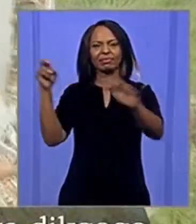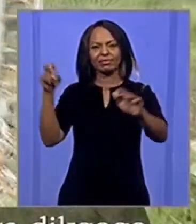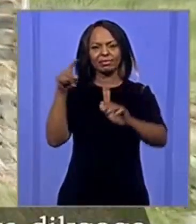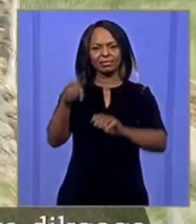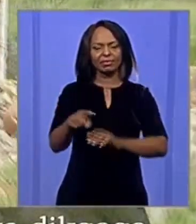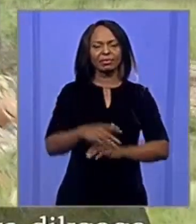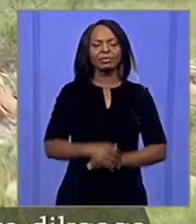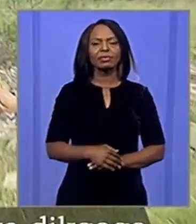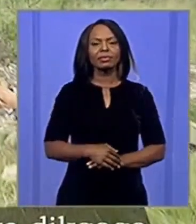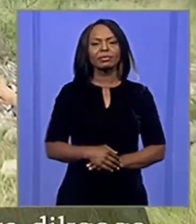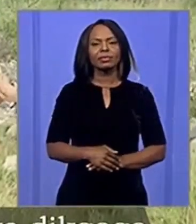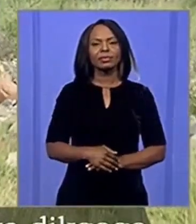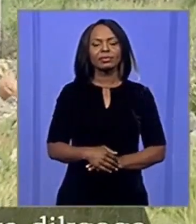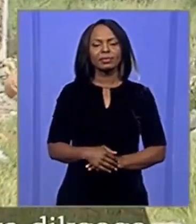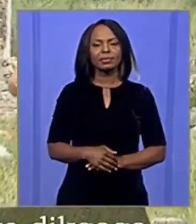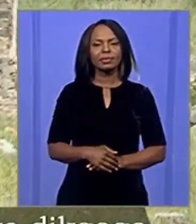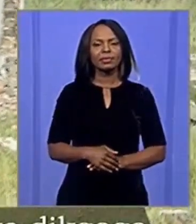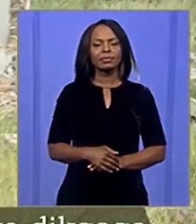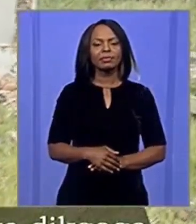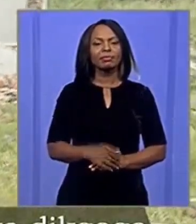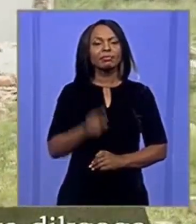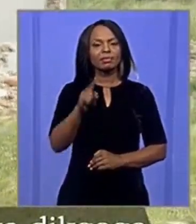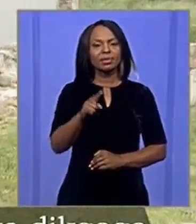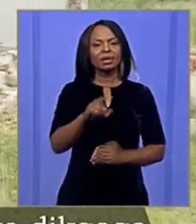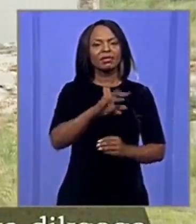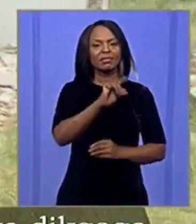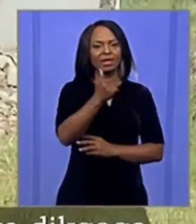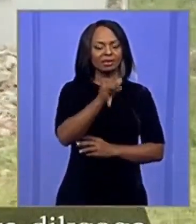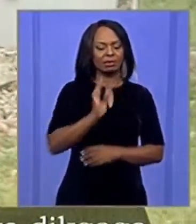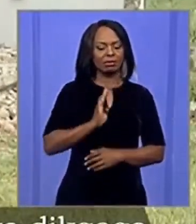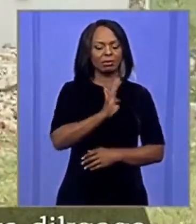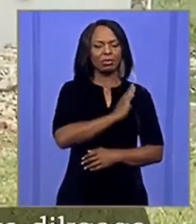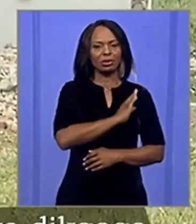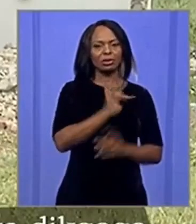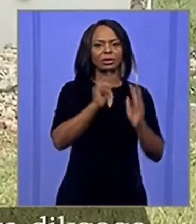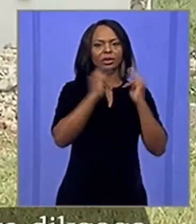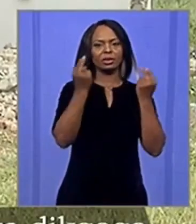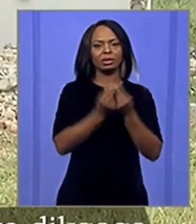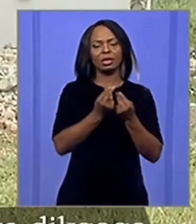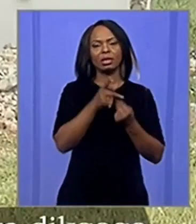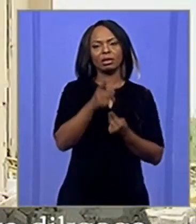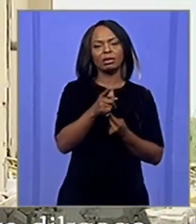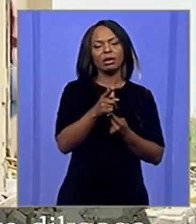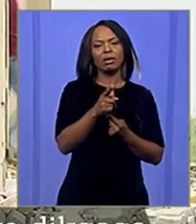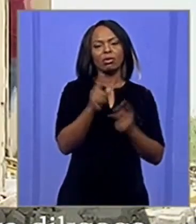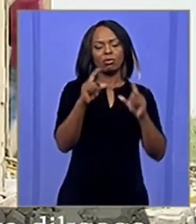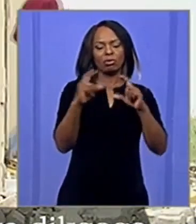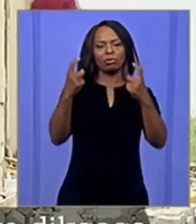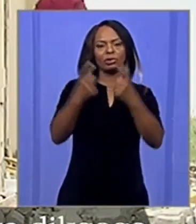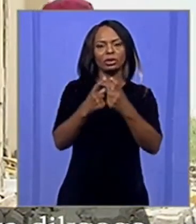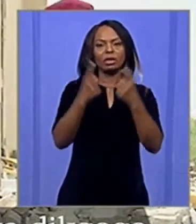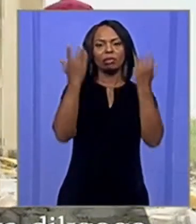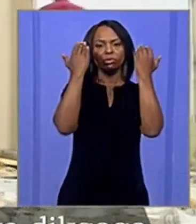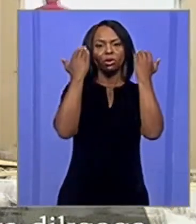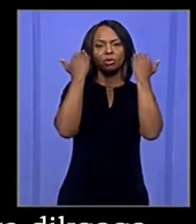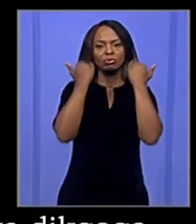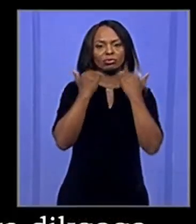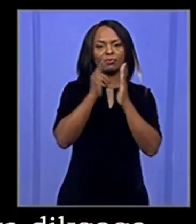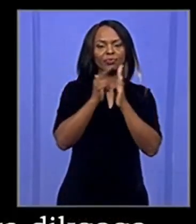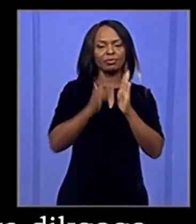ka letsatsi le tsone di utswilwe. Leloko la pele la boto ya National Lotteries Commission Advocate Willem Huma o tlhagelela mo ntlheng